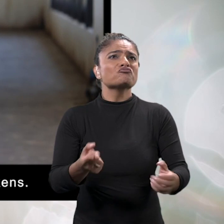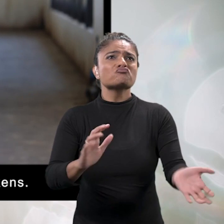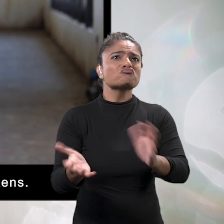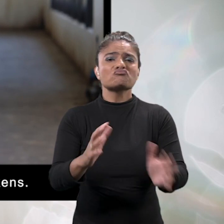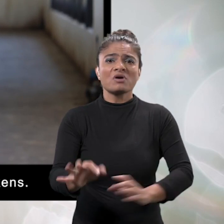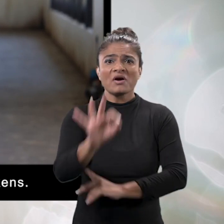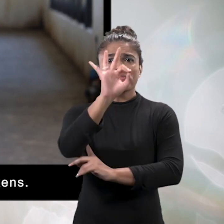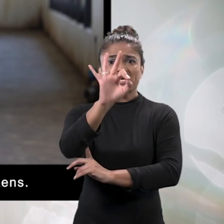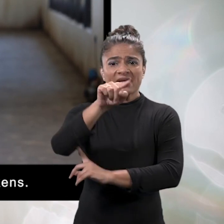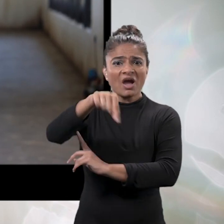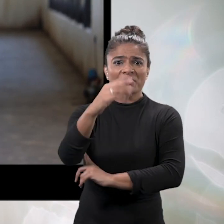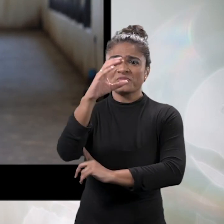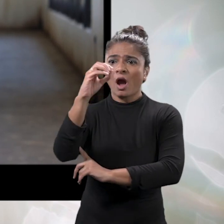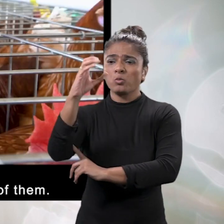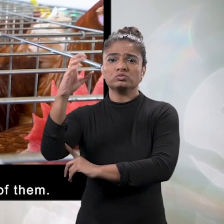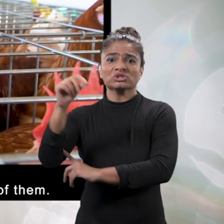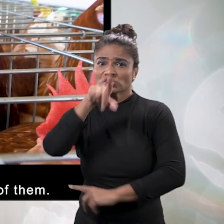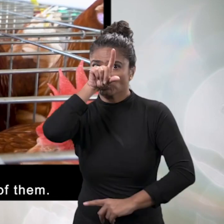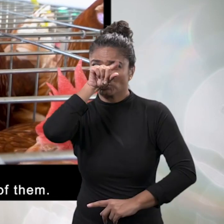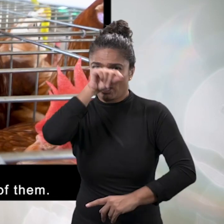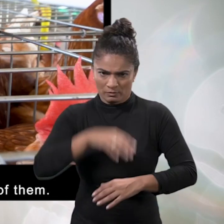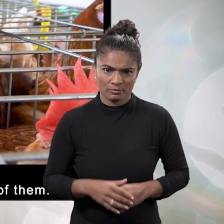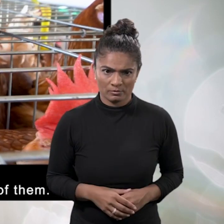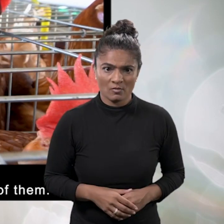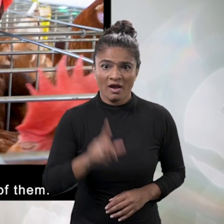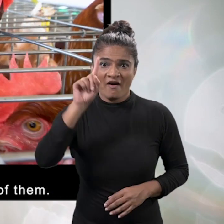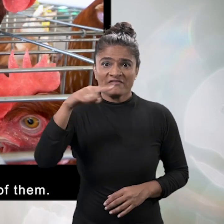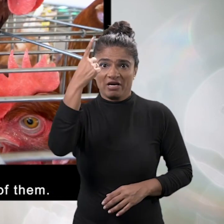siney'nkukhu eziwu-3,000. Lezi nkukhu